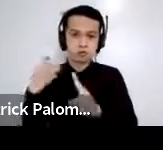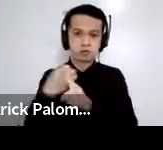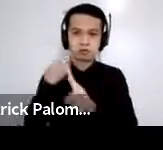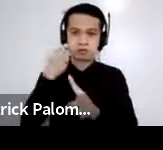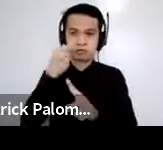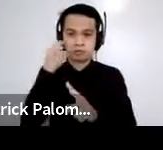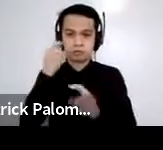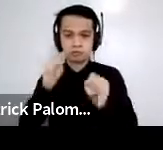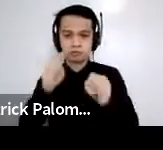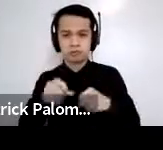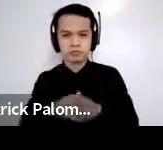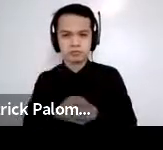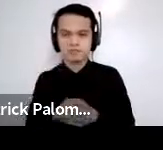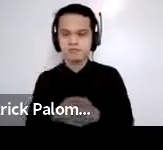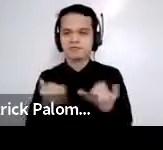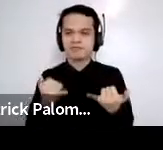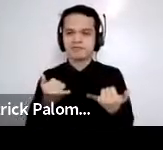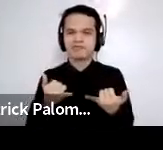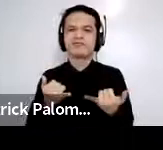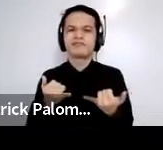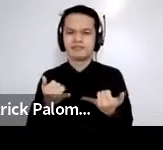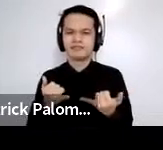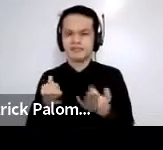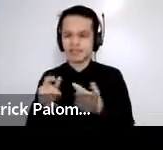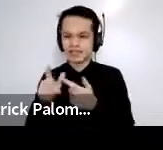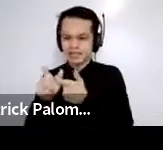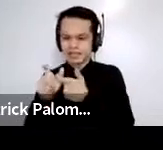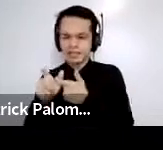race we can't afford to lose.